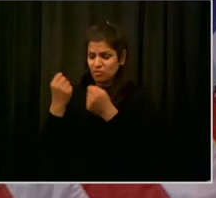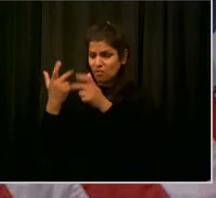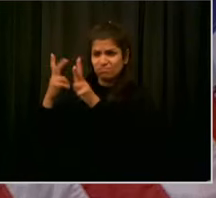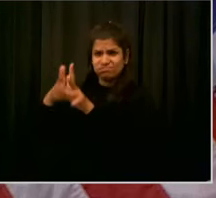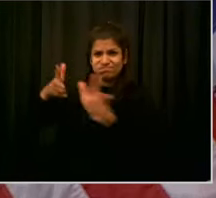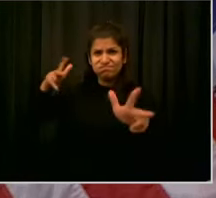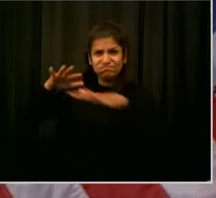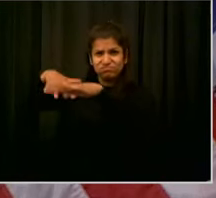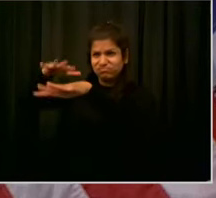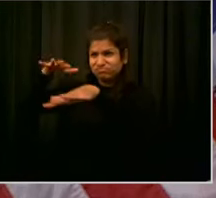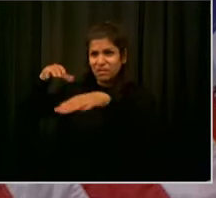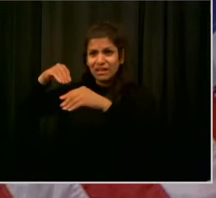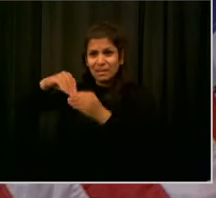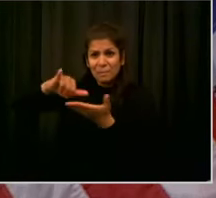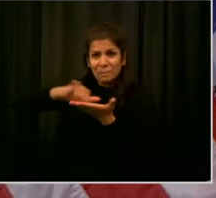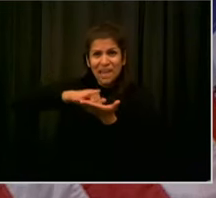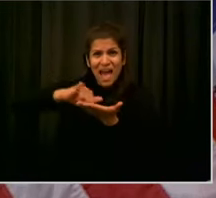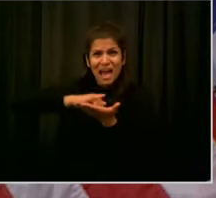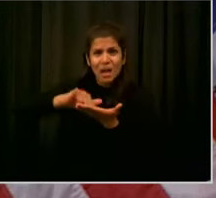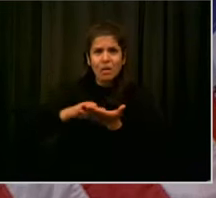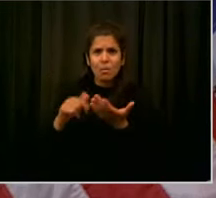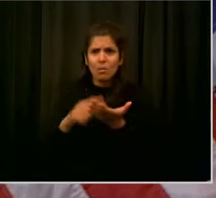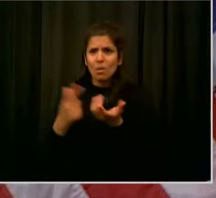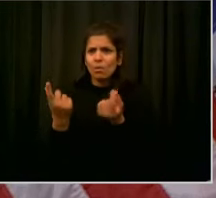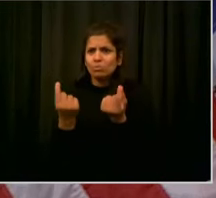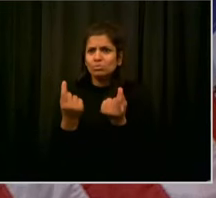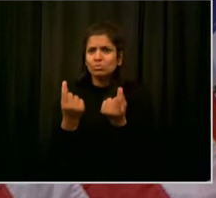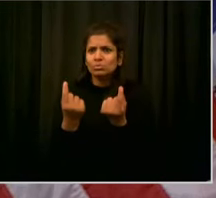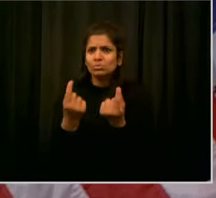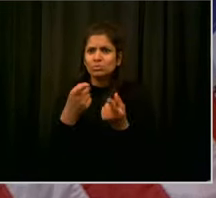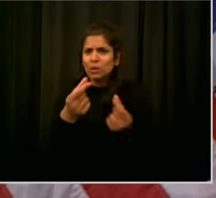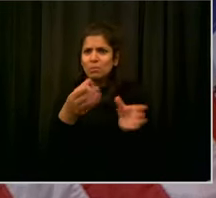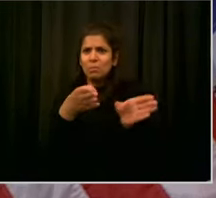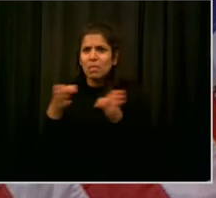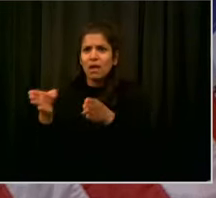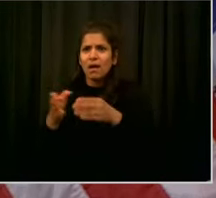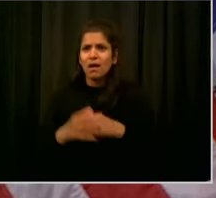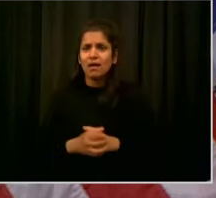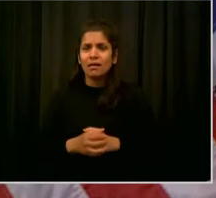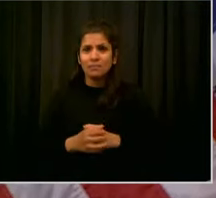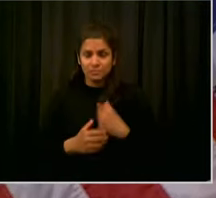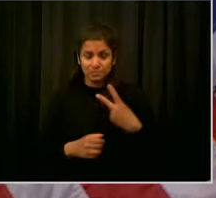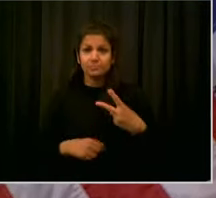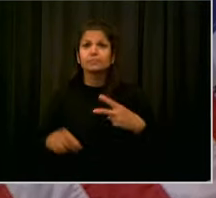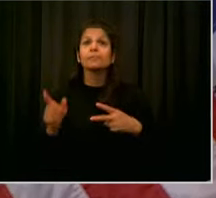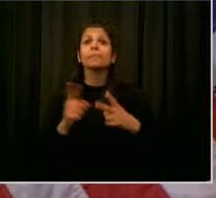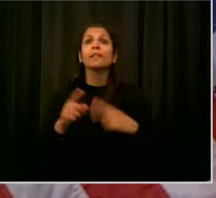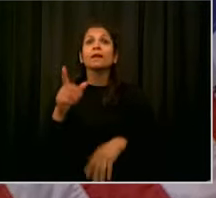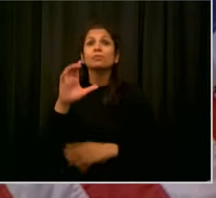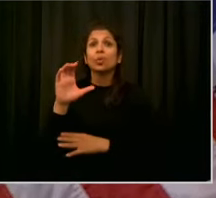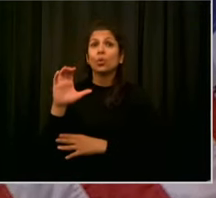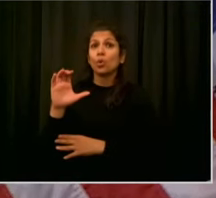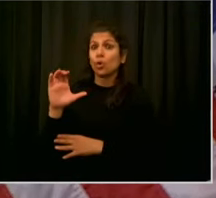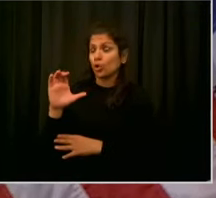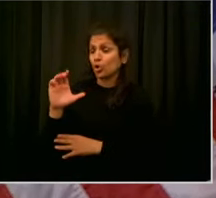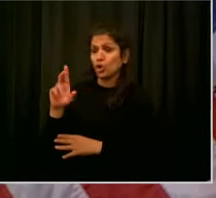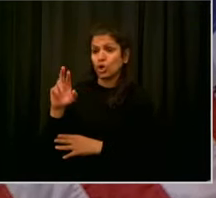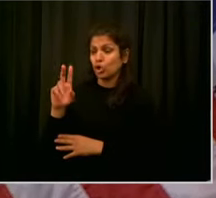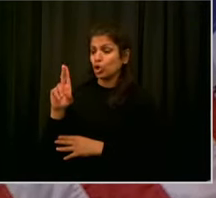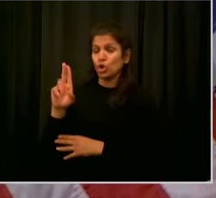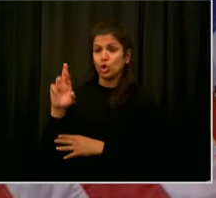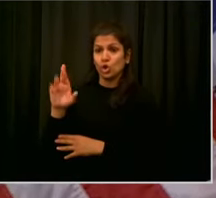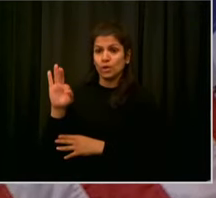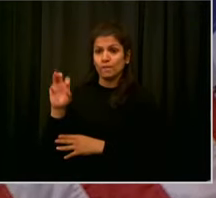with a curfew, many commuters come into work during the early morning hours. and with places they are working